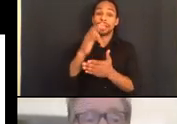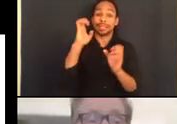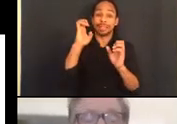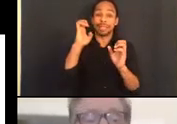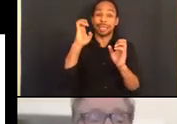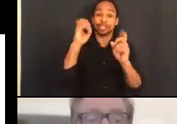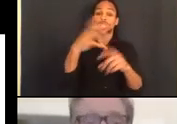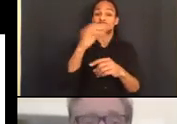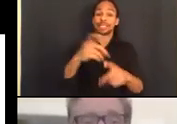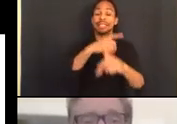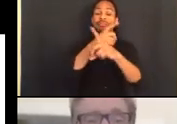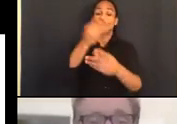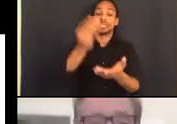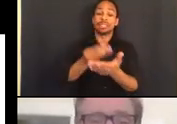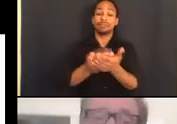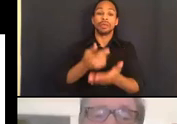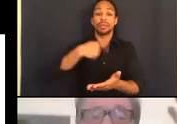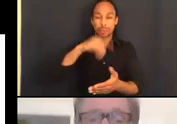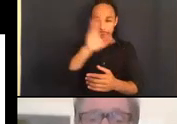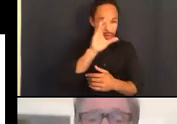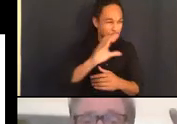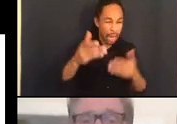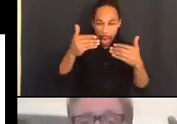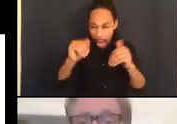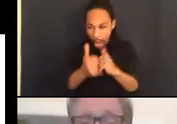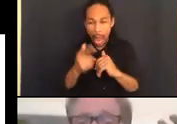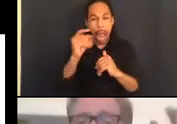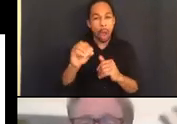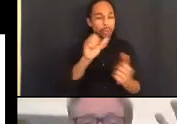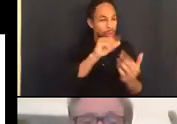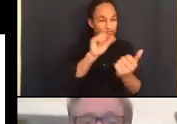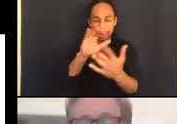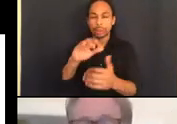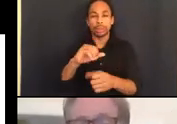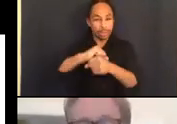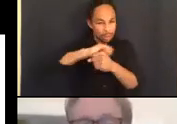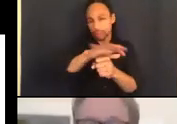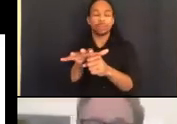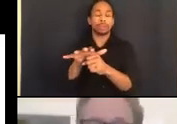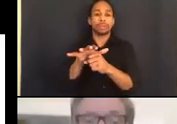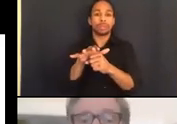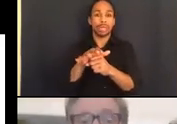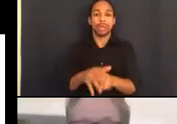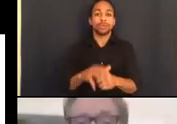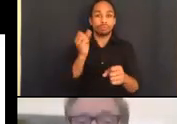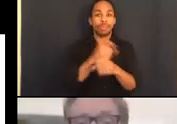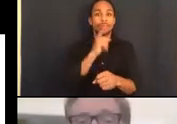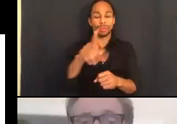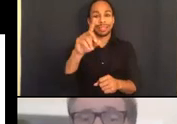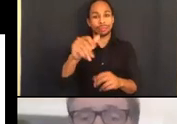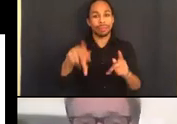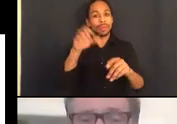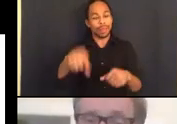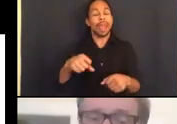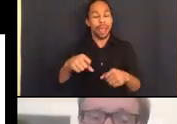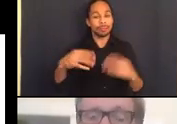to ensure responses to COVID-19 don't result in additional or greater barriers to disabled people. Disabled people face a